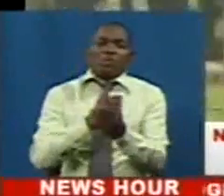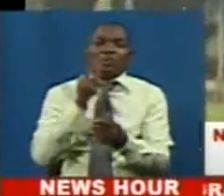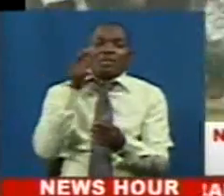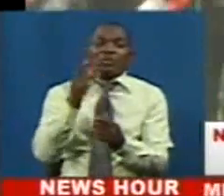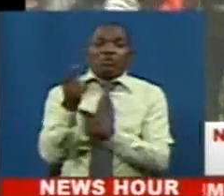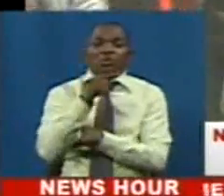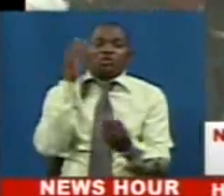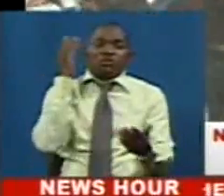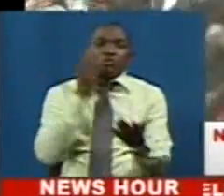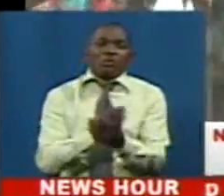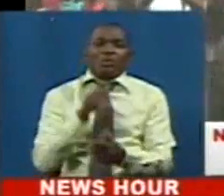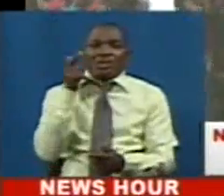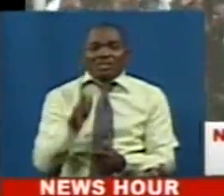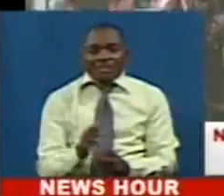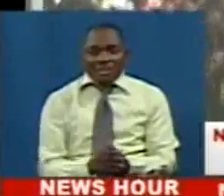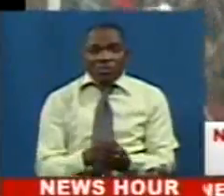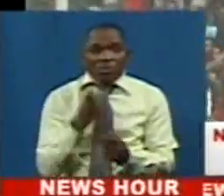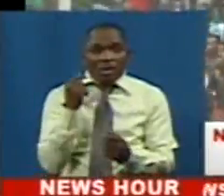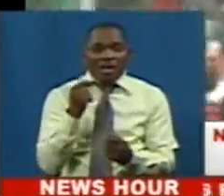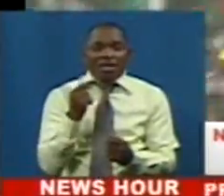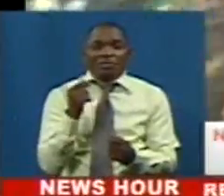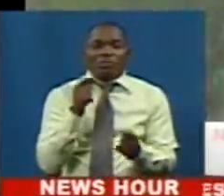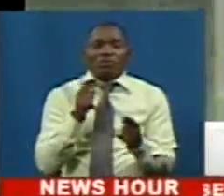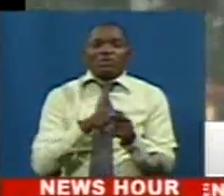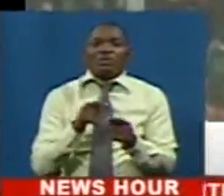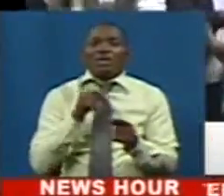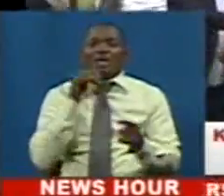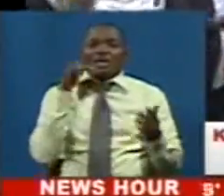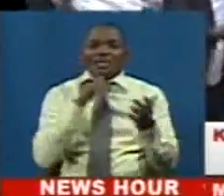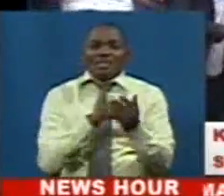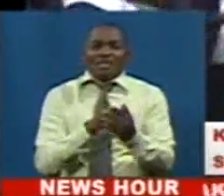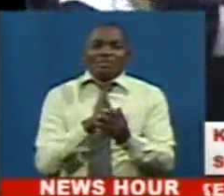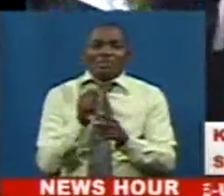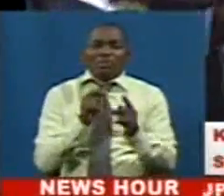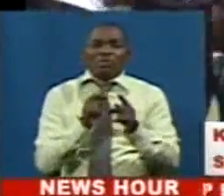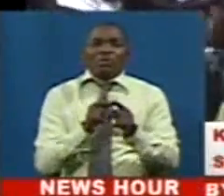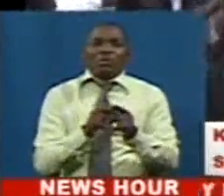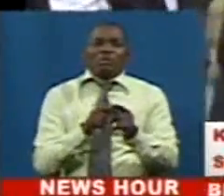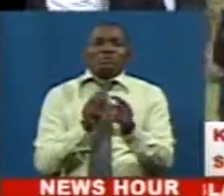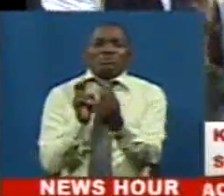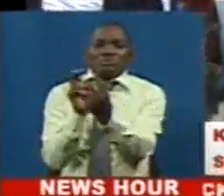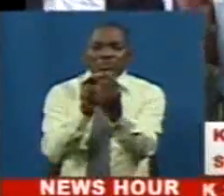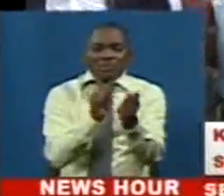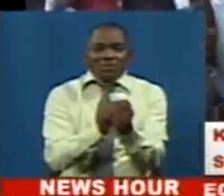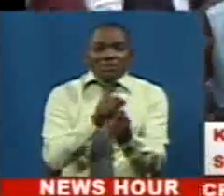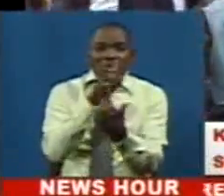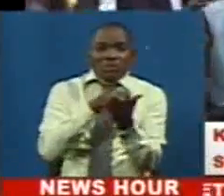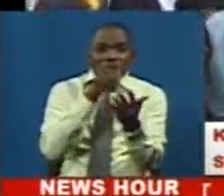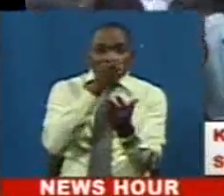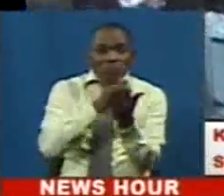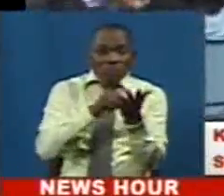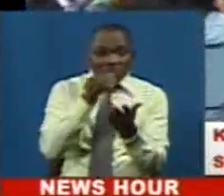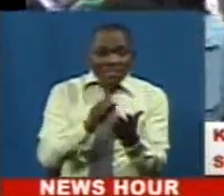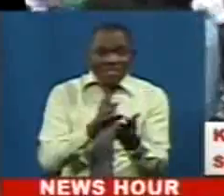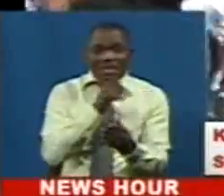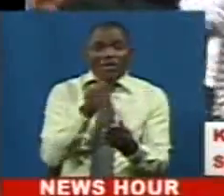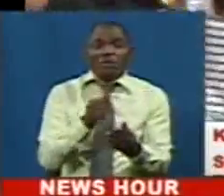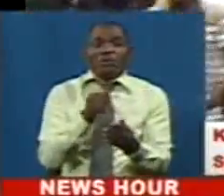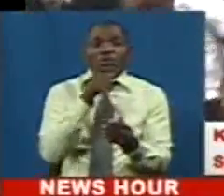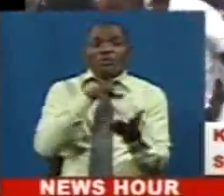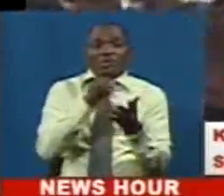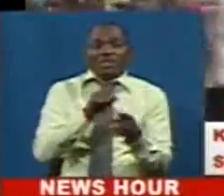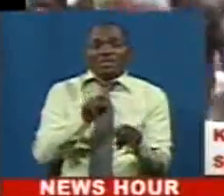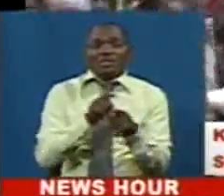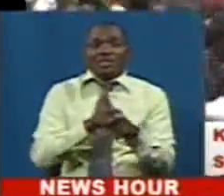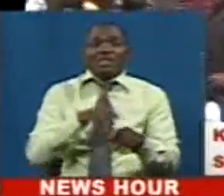on Monday, October 22, in an apparent reaction to alleged confrontation between some students of the Katanga Hall and